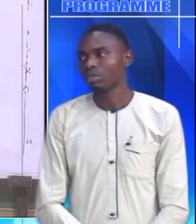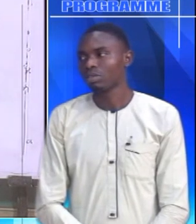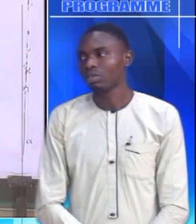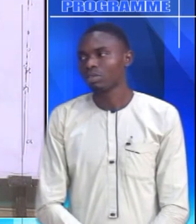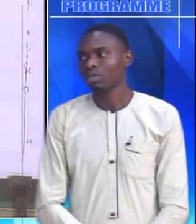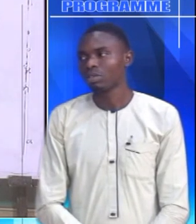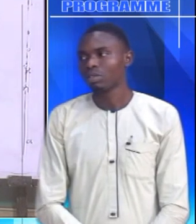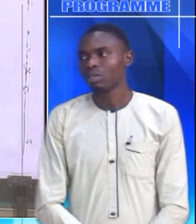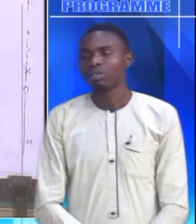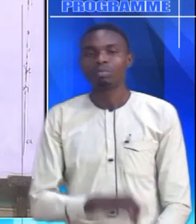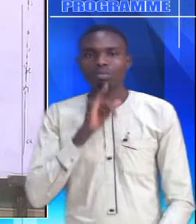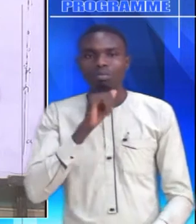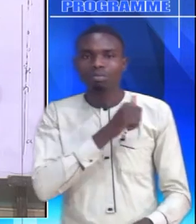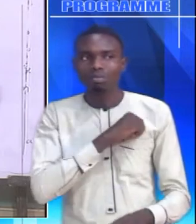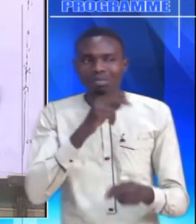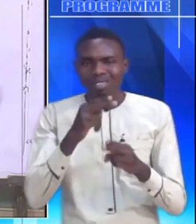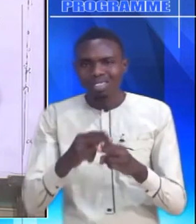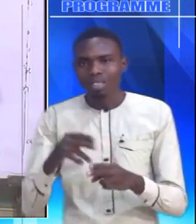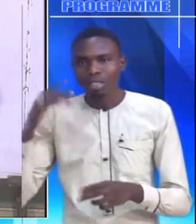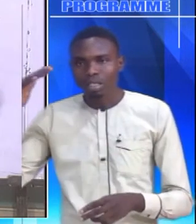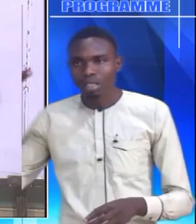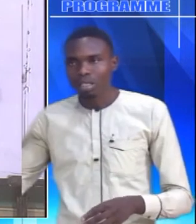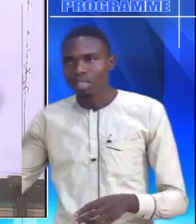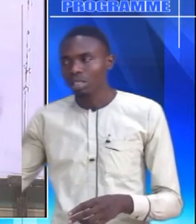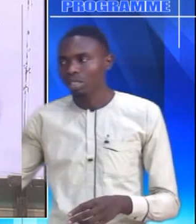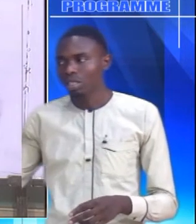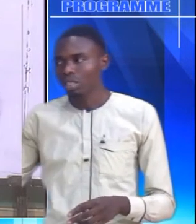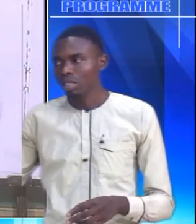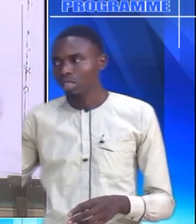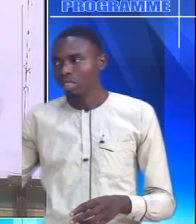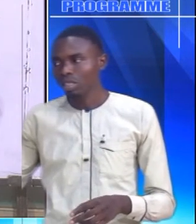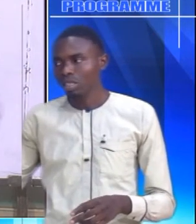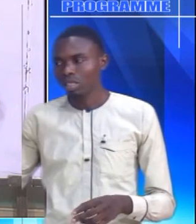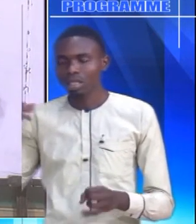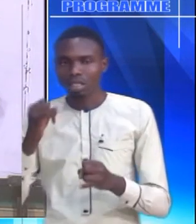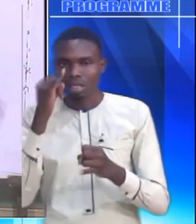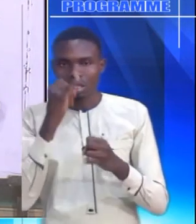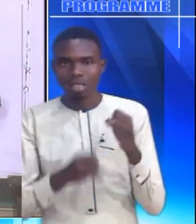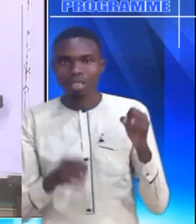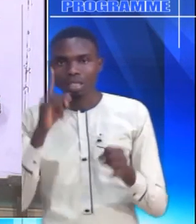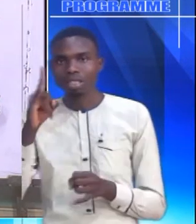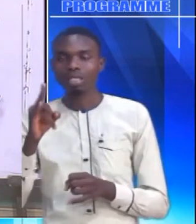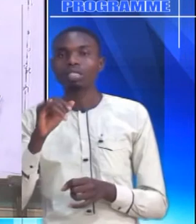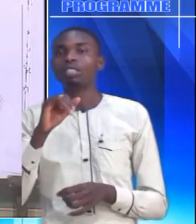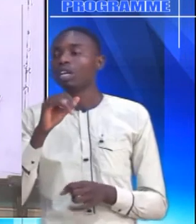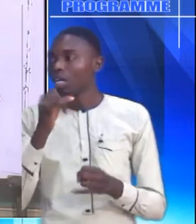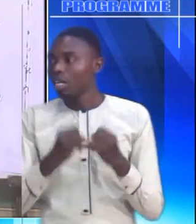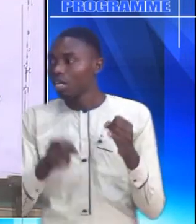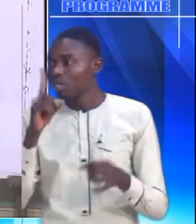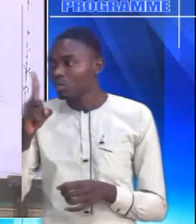it's a short sound, and the last one, the RP5, is a long sound.